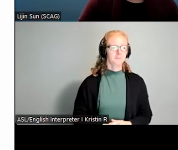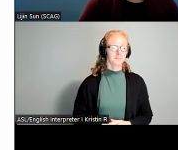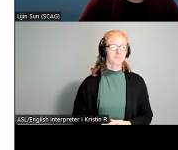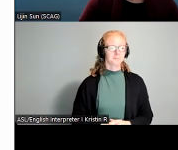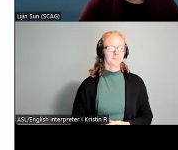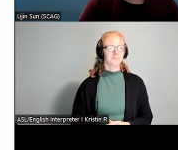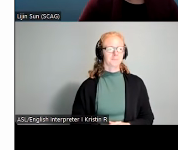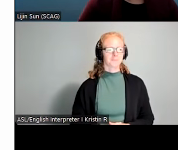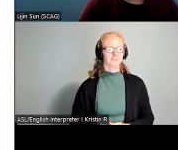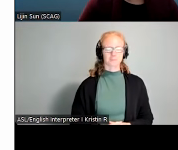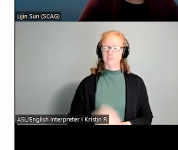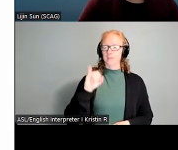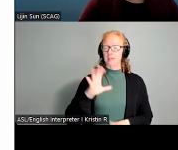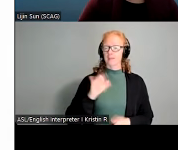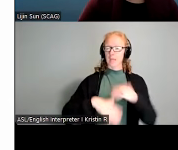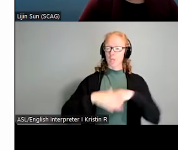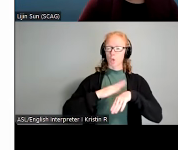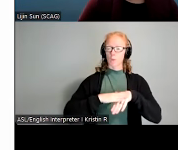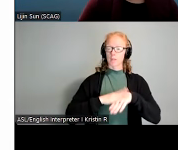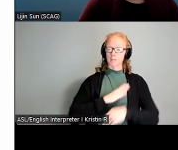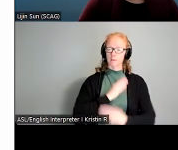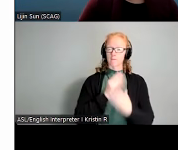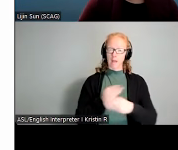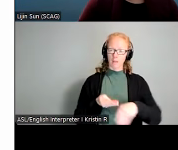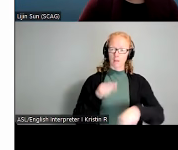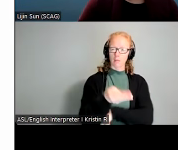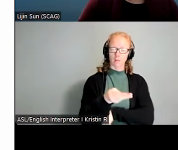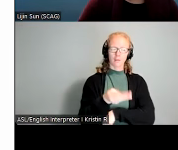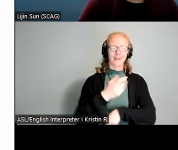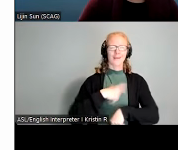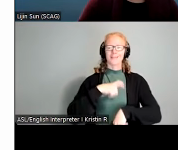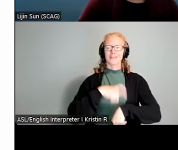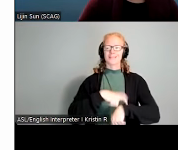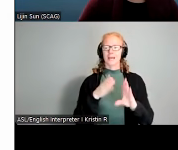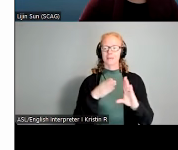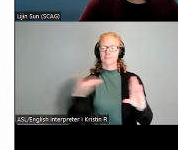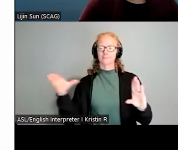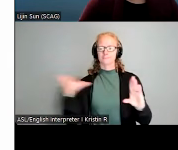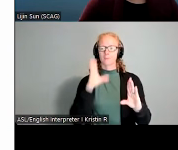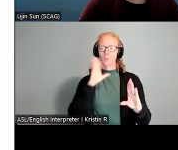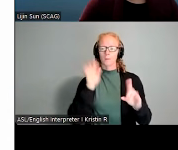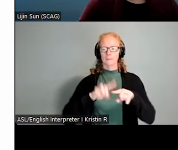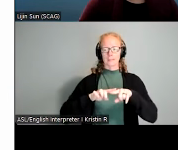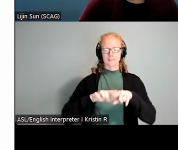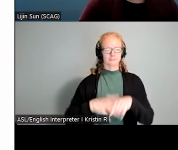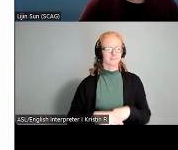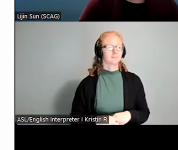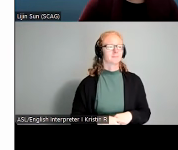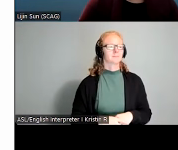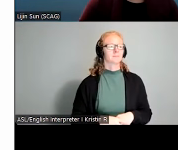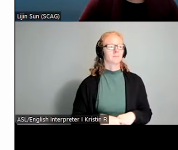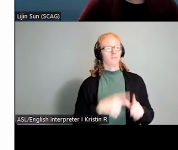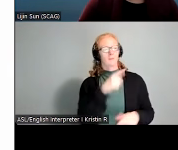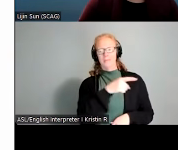CEQA notice is filed, duration for that time period differs. In general, as you can see from this slide,